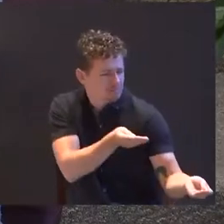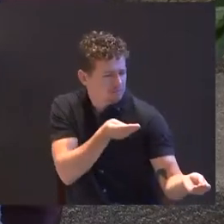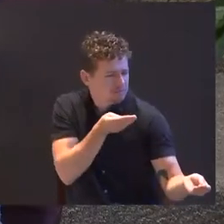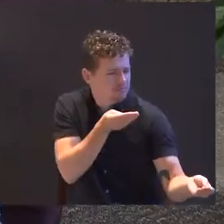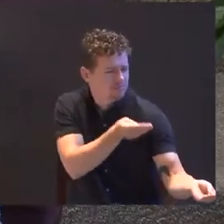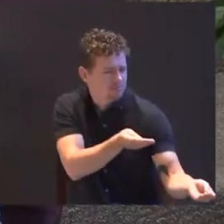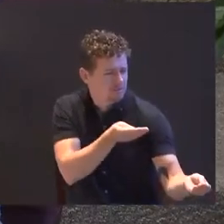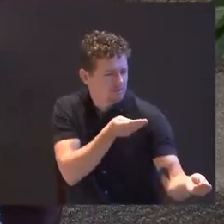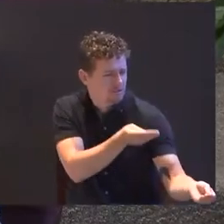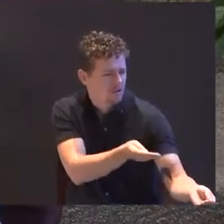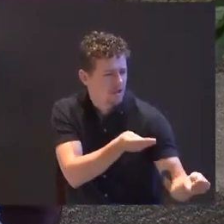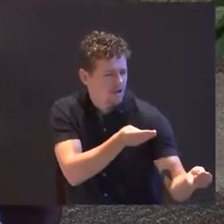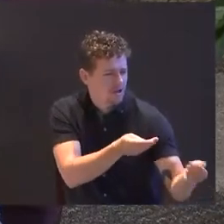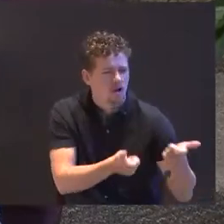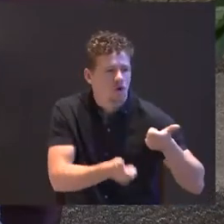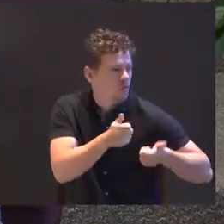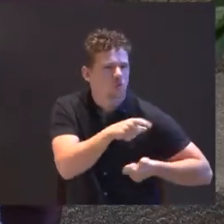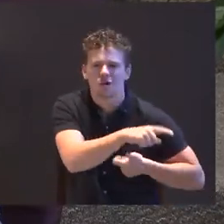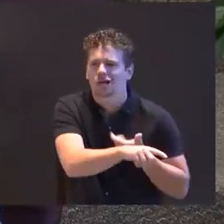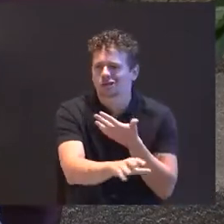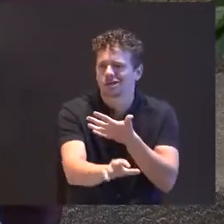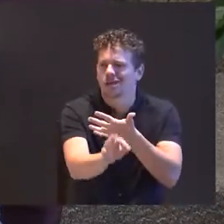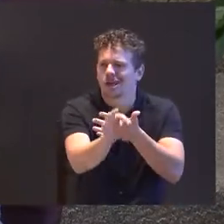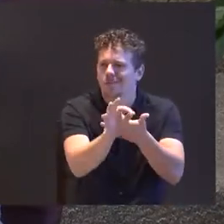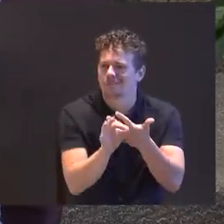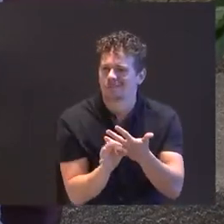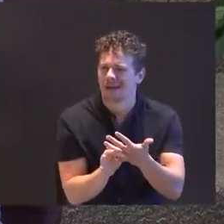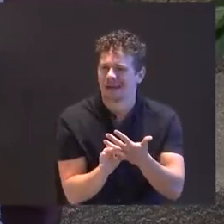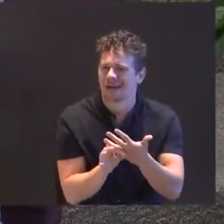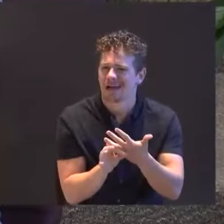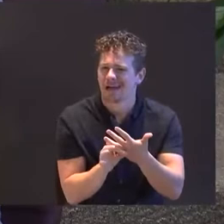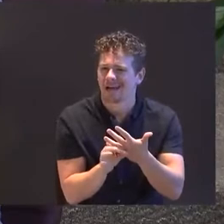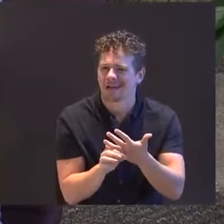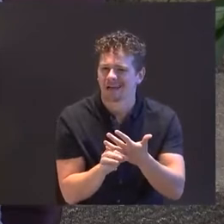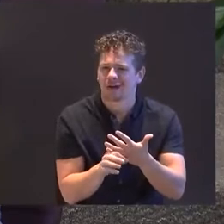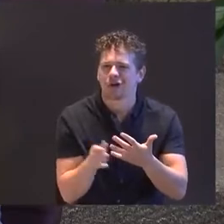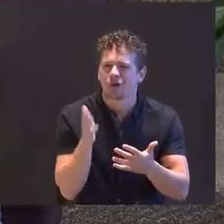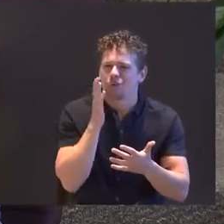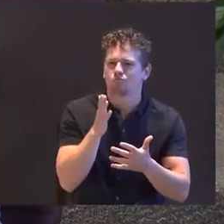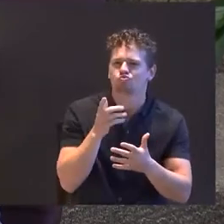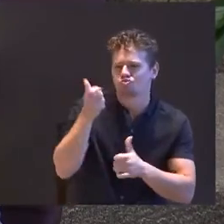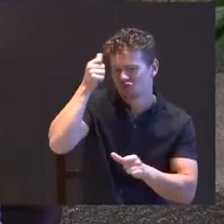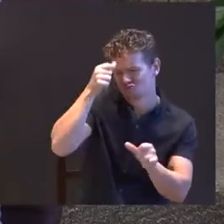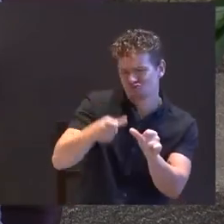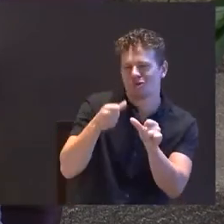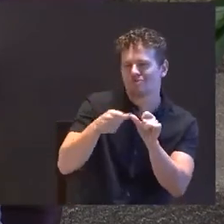one they pick, the one you know by.